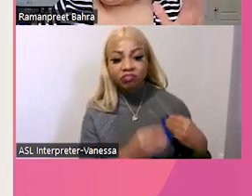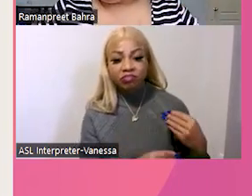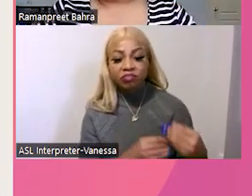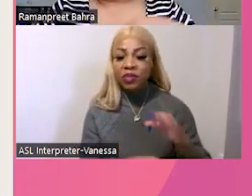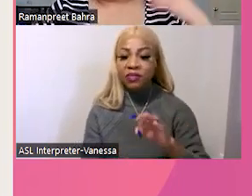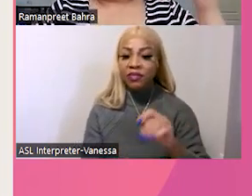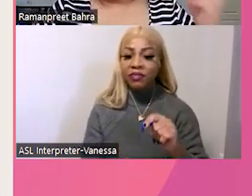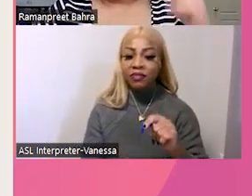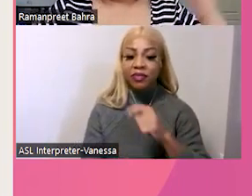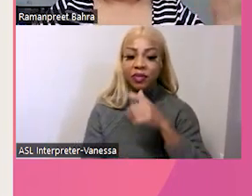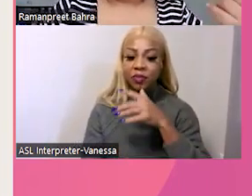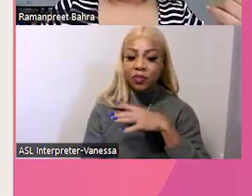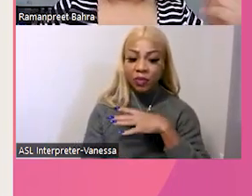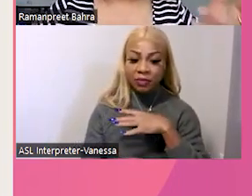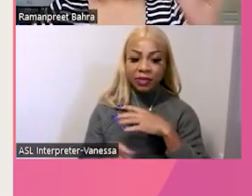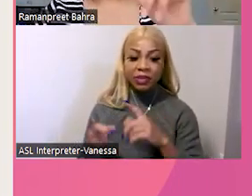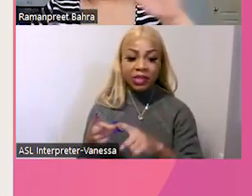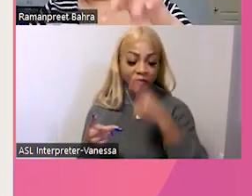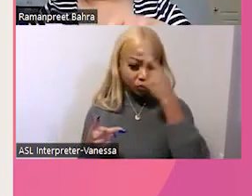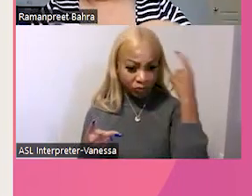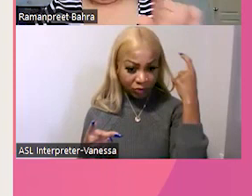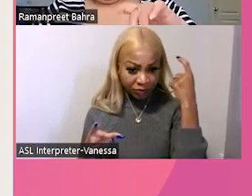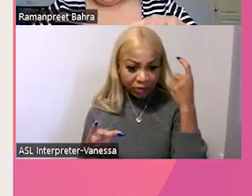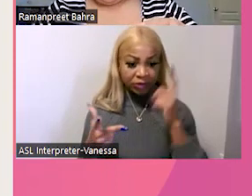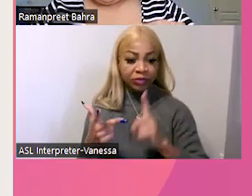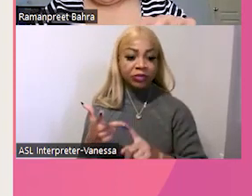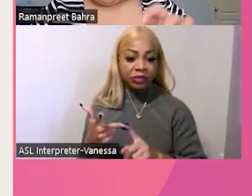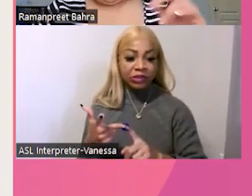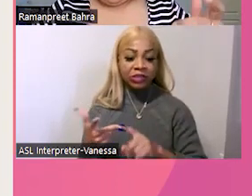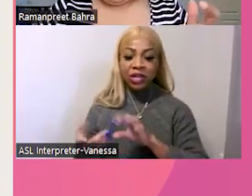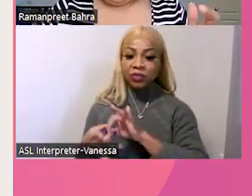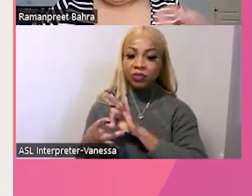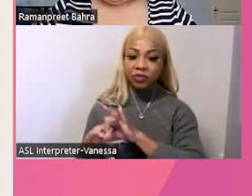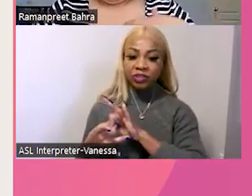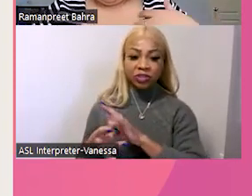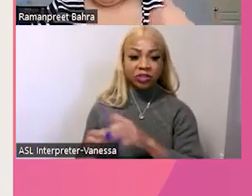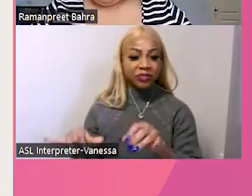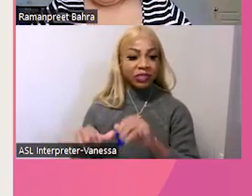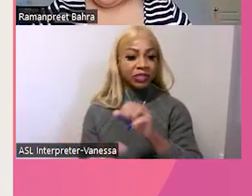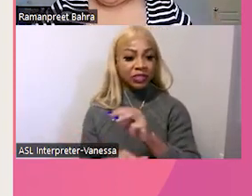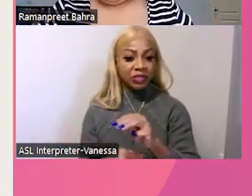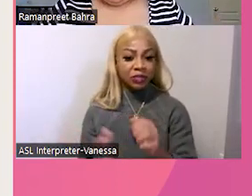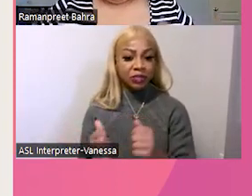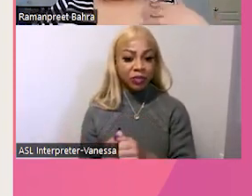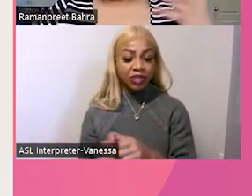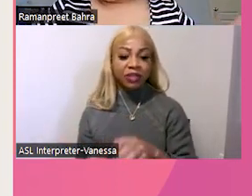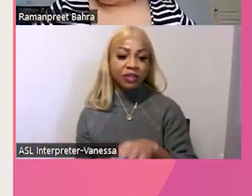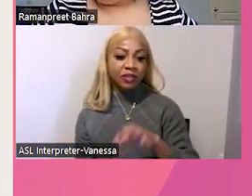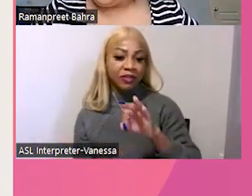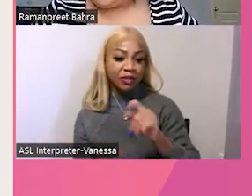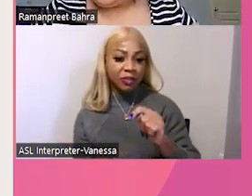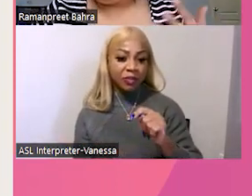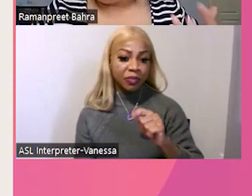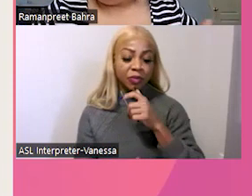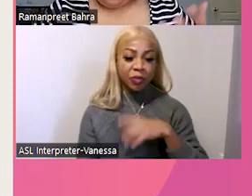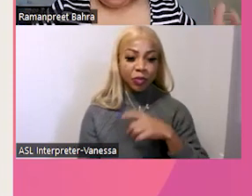women, the intergenerational trauma, and the intergenerational relationships of sizeism between fat women in my life who continue to